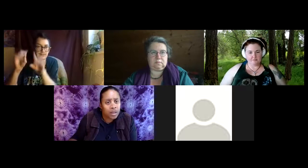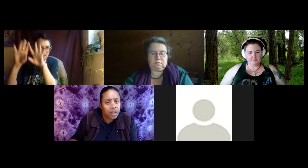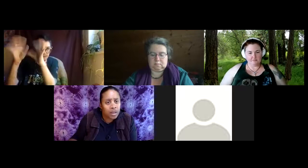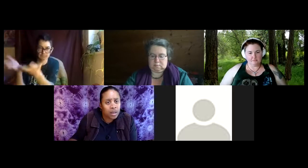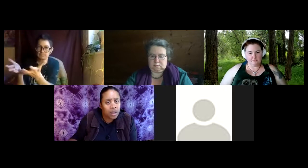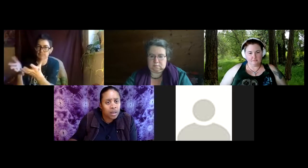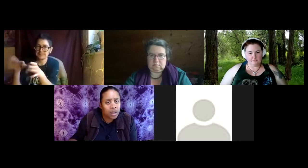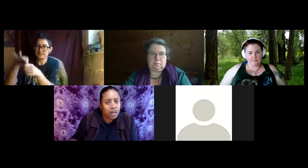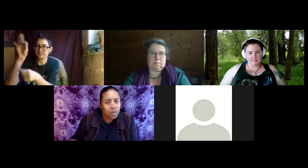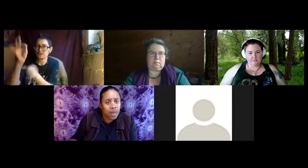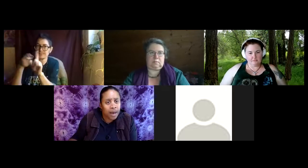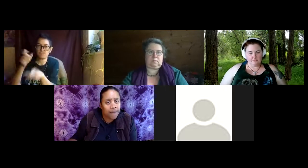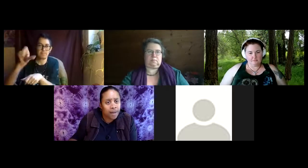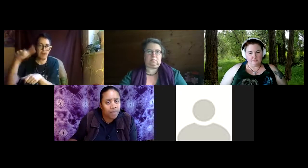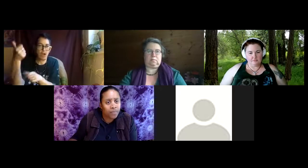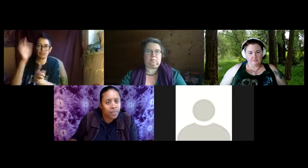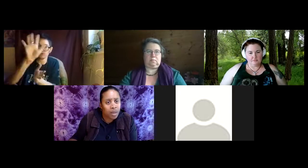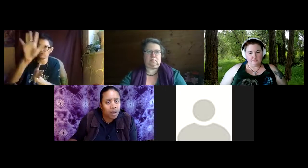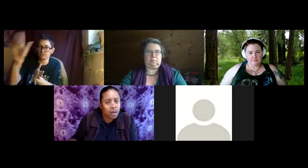instance, we have